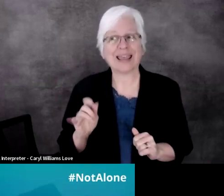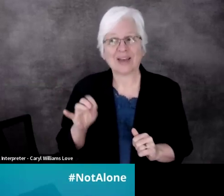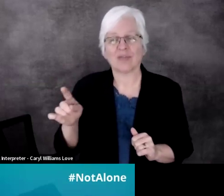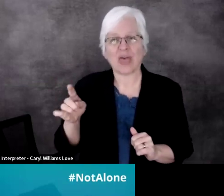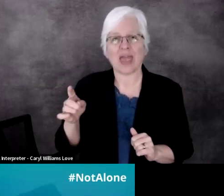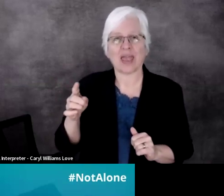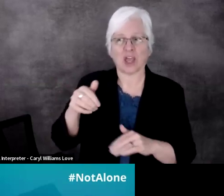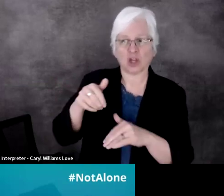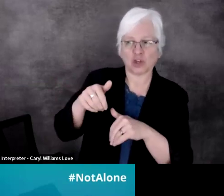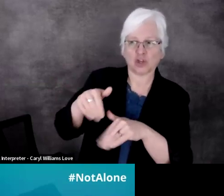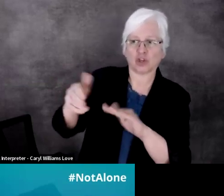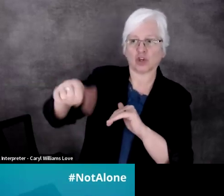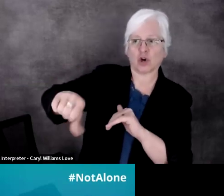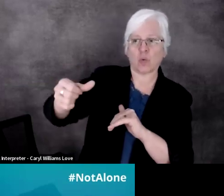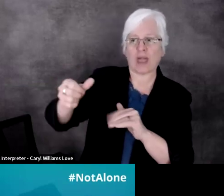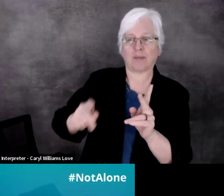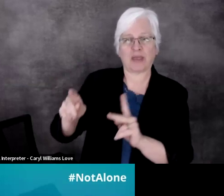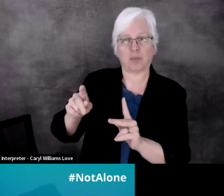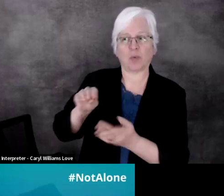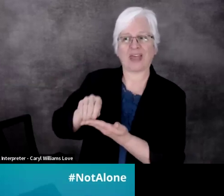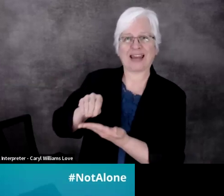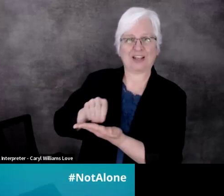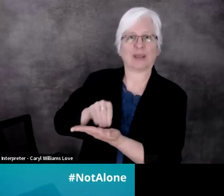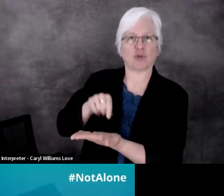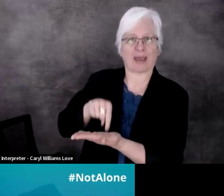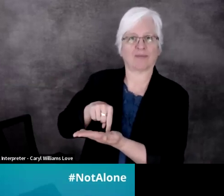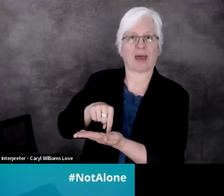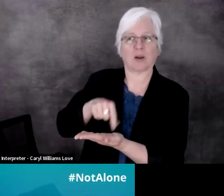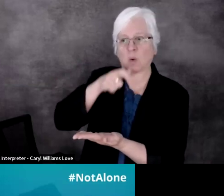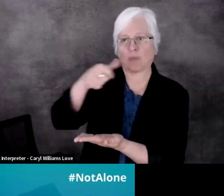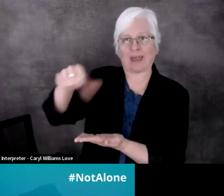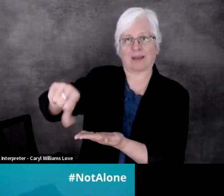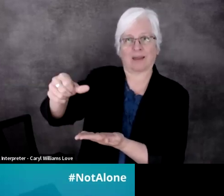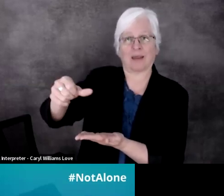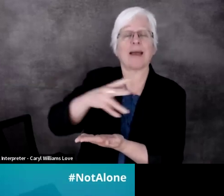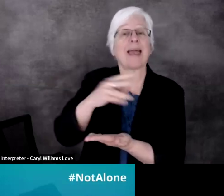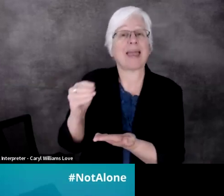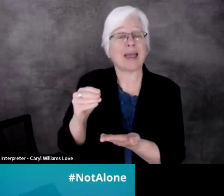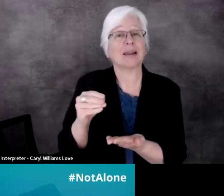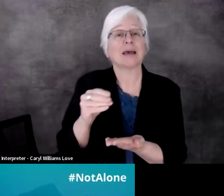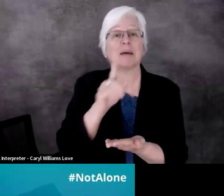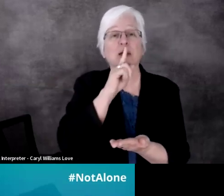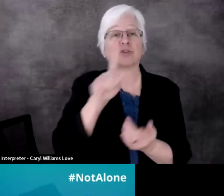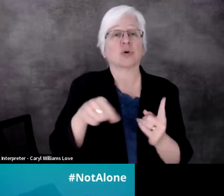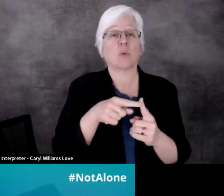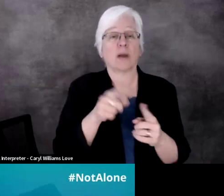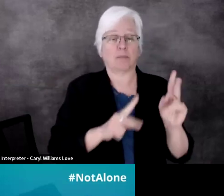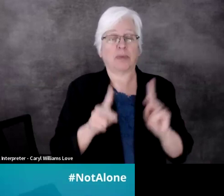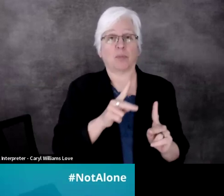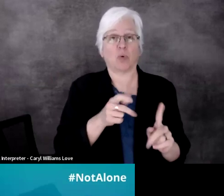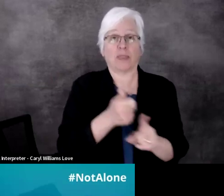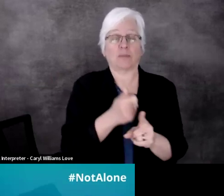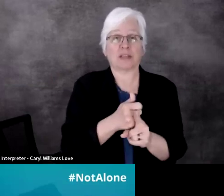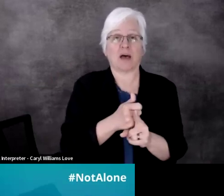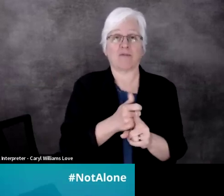away, and there needs to be a record of that. And also making sure that when people are discharged,